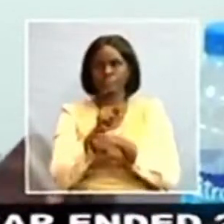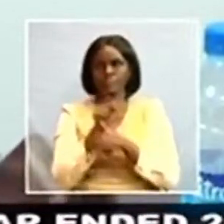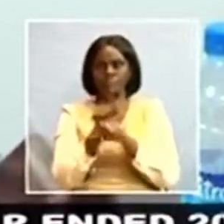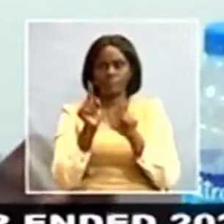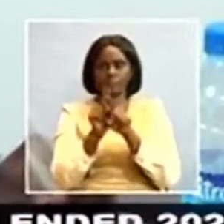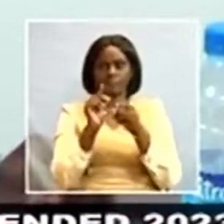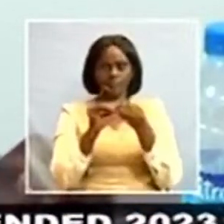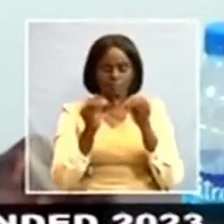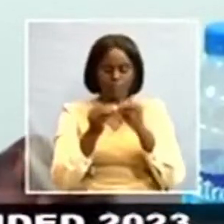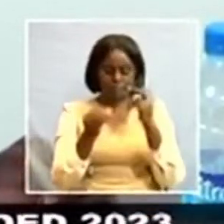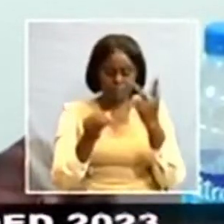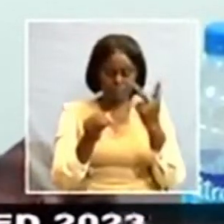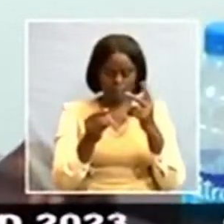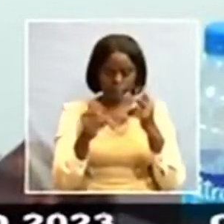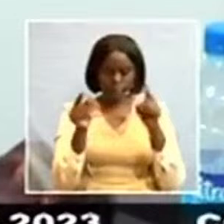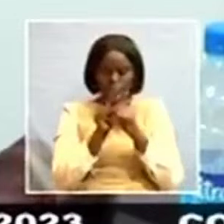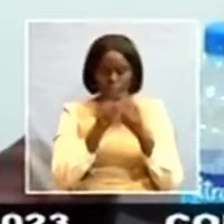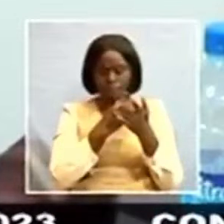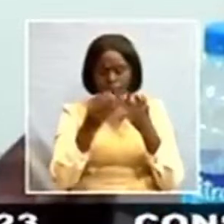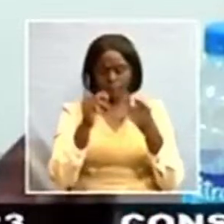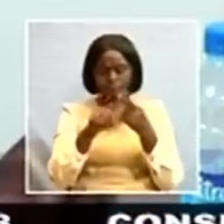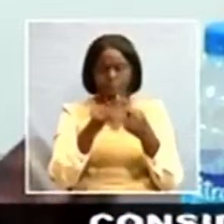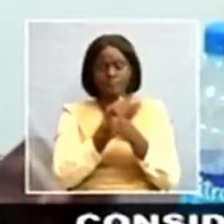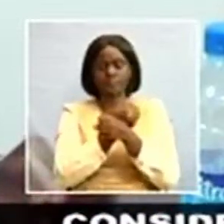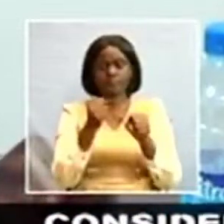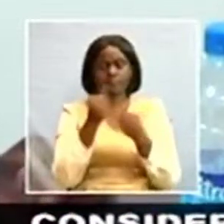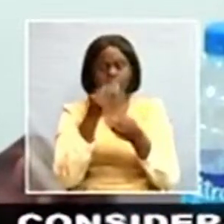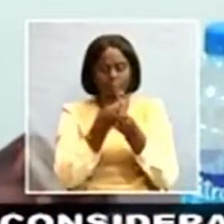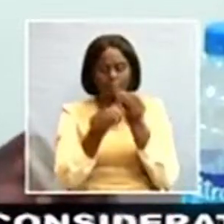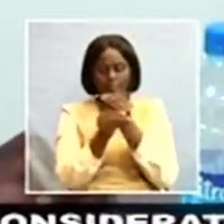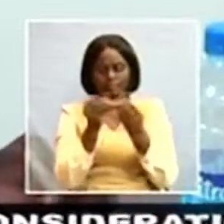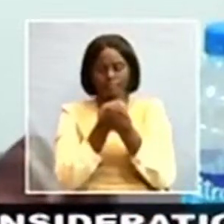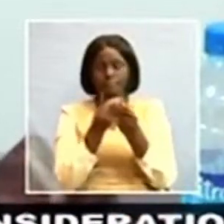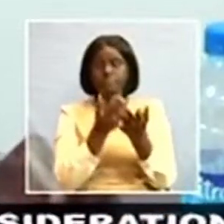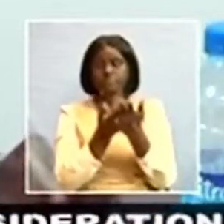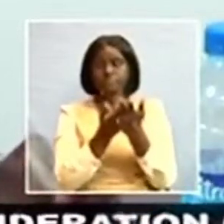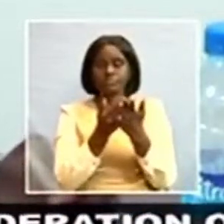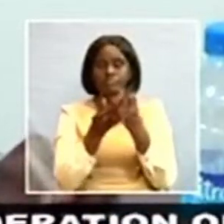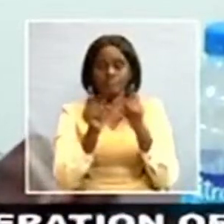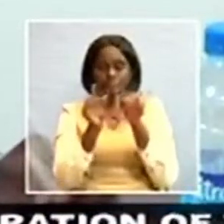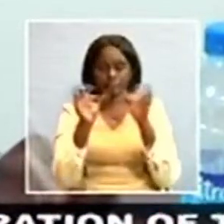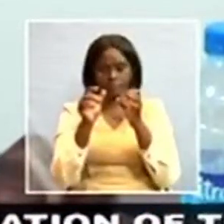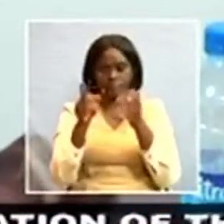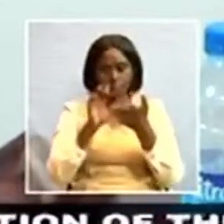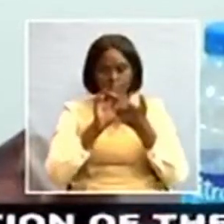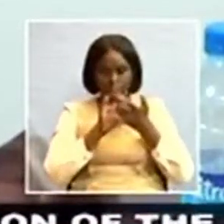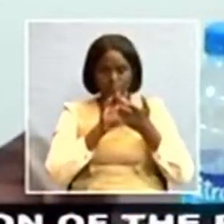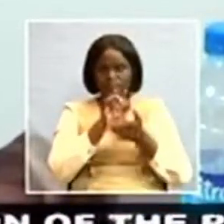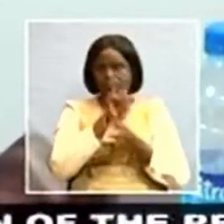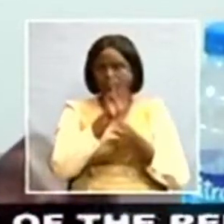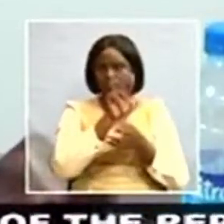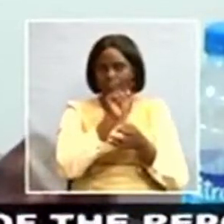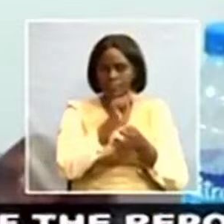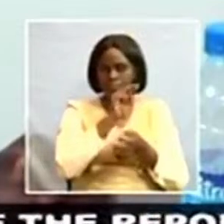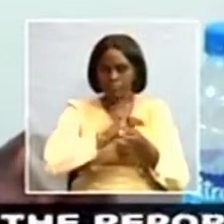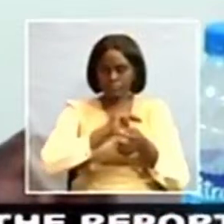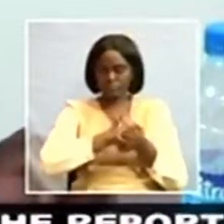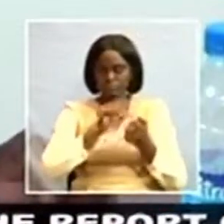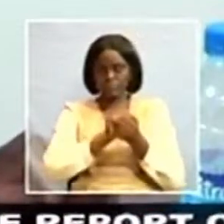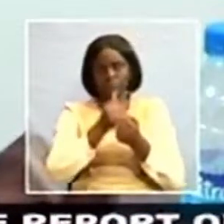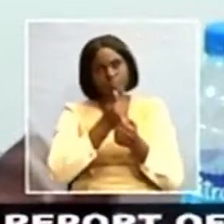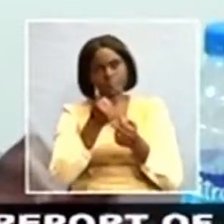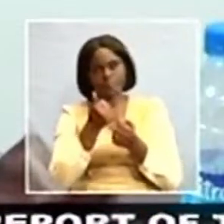Number three, failure to settle statutory obligations. The Council owed ZRA, NAPSA and